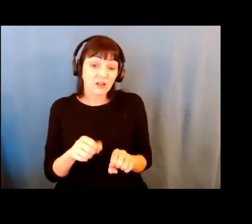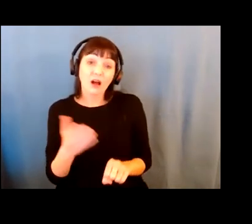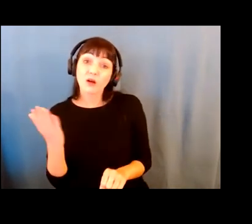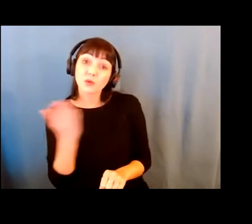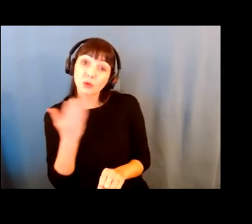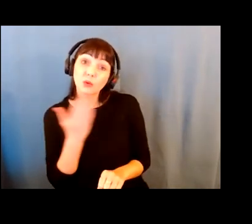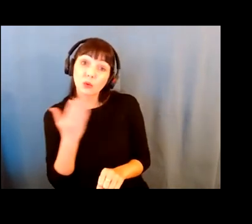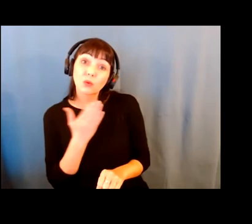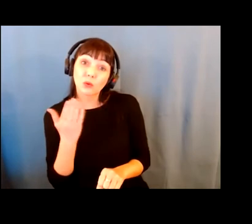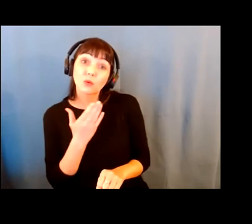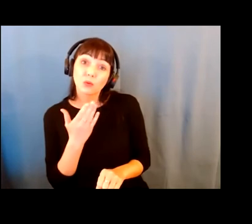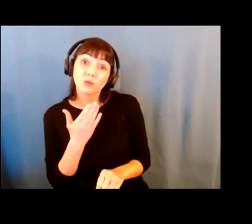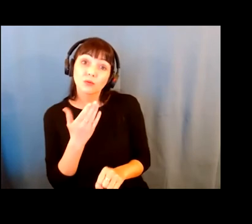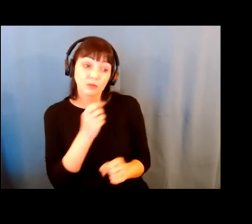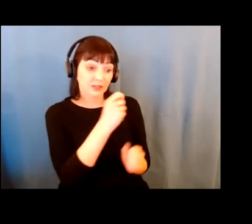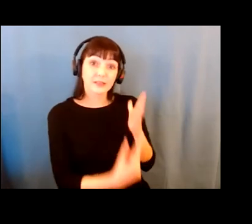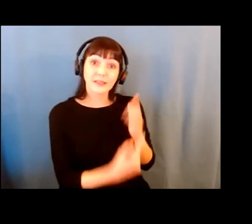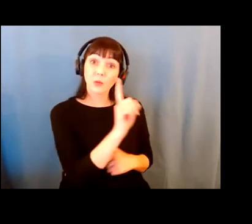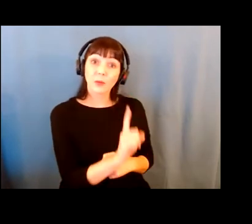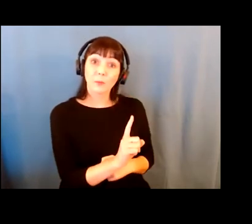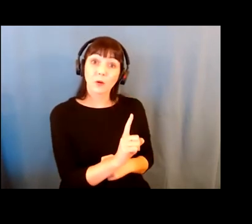our schools, disabled people are still